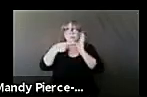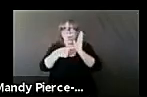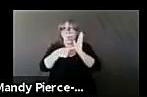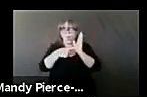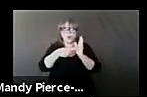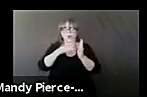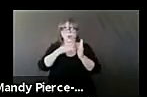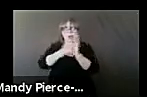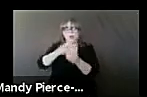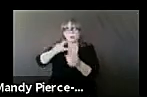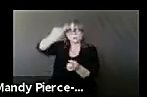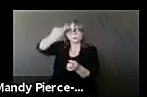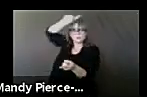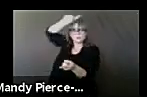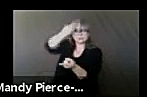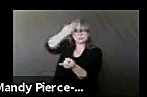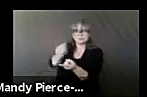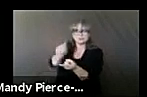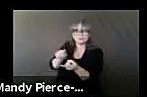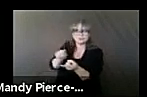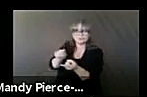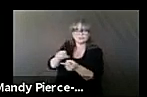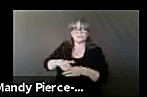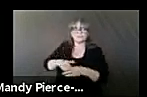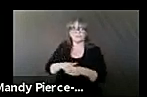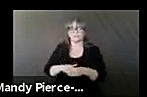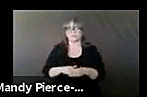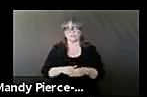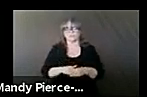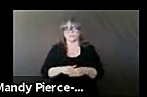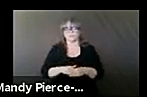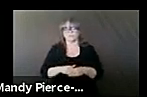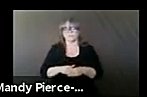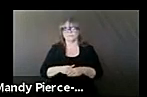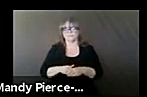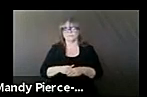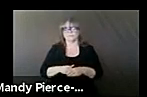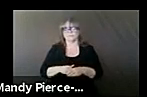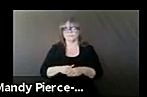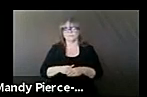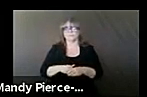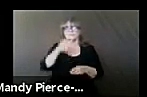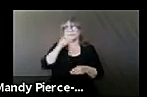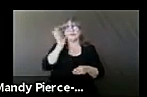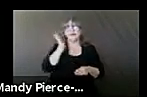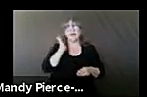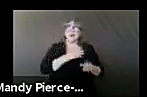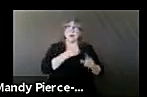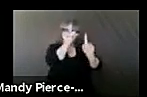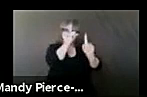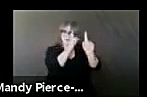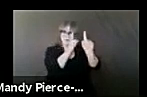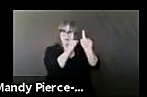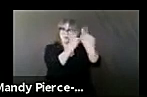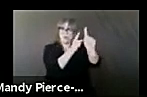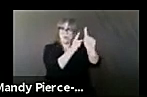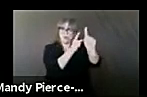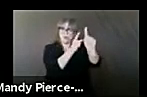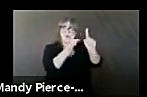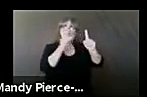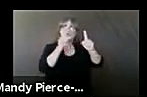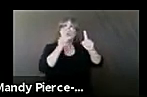One of the main priorities with social distancing is to flatten the curve enough to prevent our healthcare system from being overwhelmed. This slide shows the number of ICU